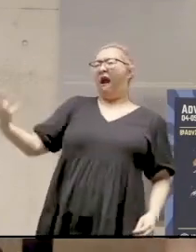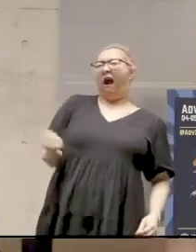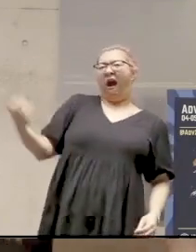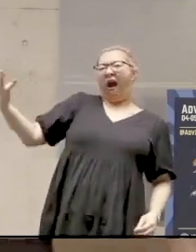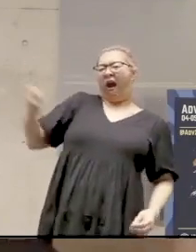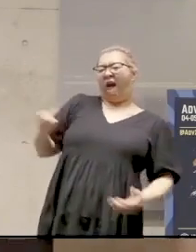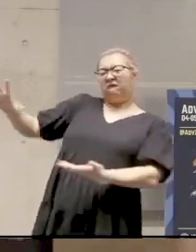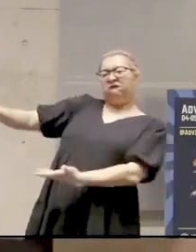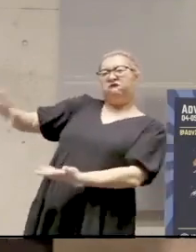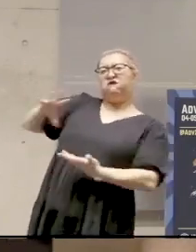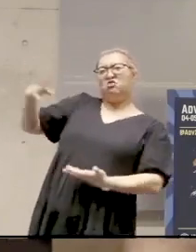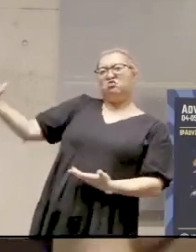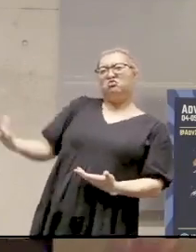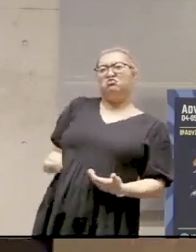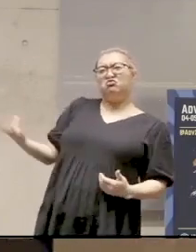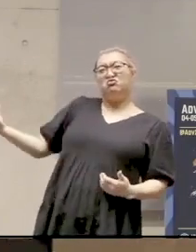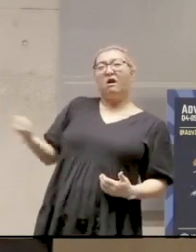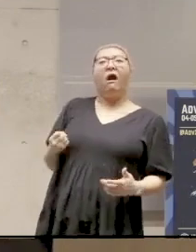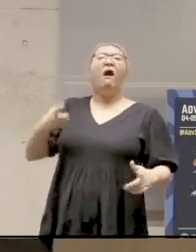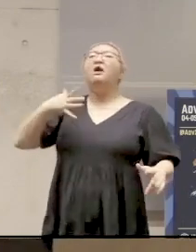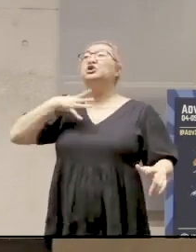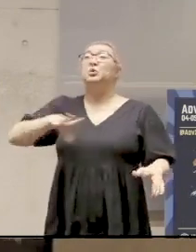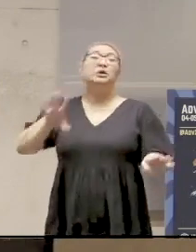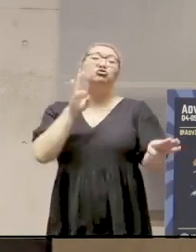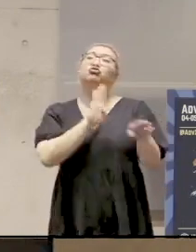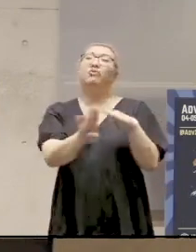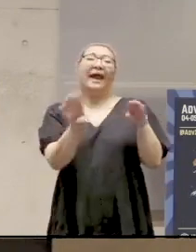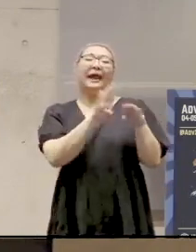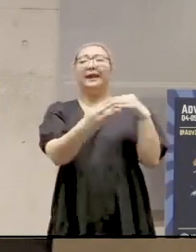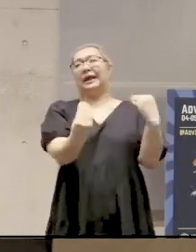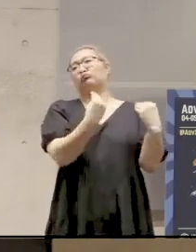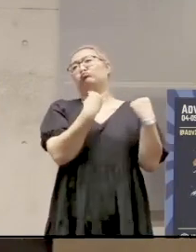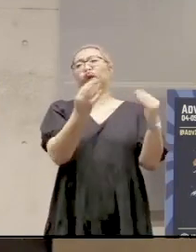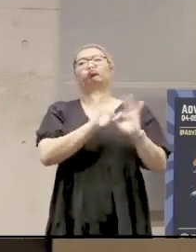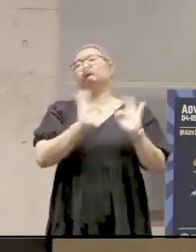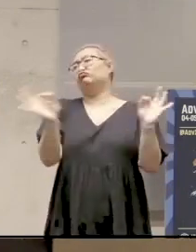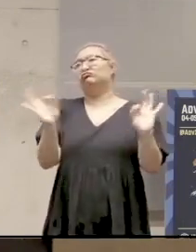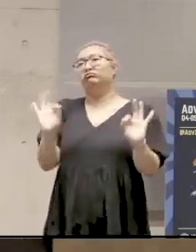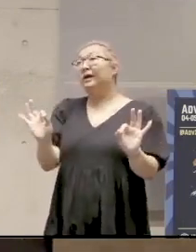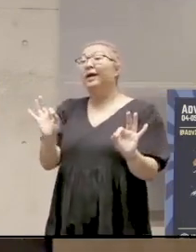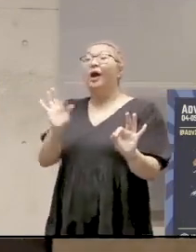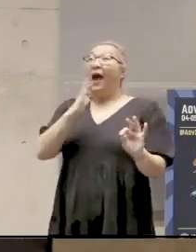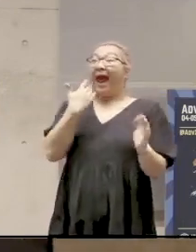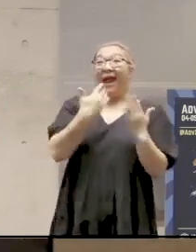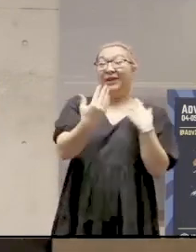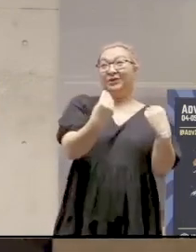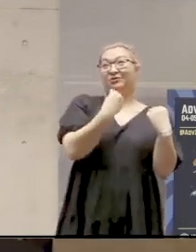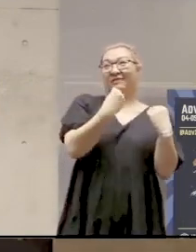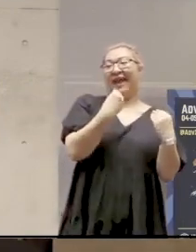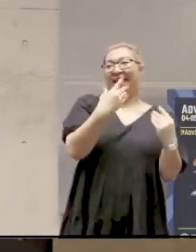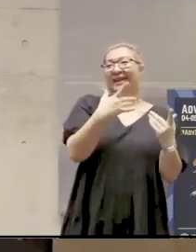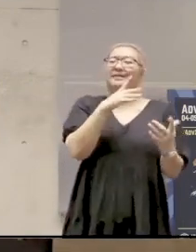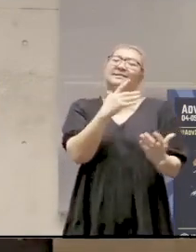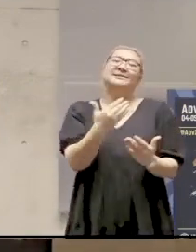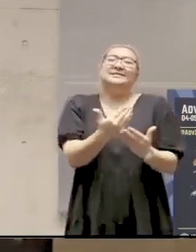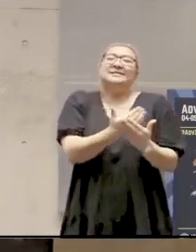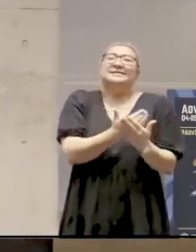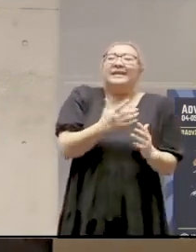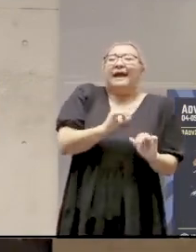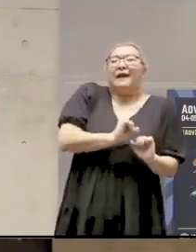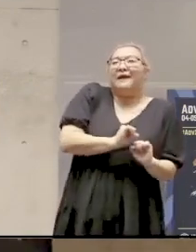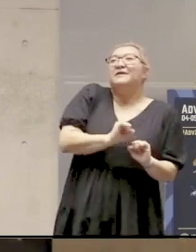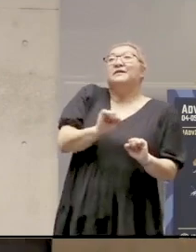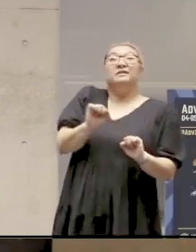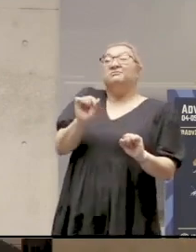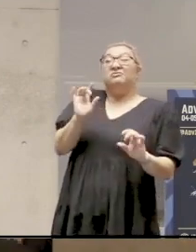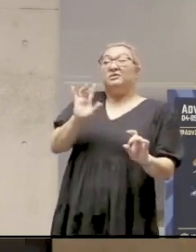this. Do not train. They will ruin you. Actually, spend all the training money on a top-notch studio and just chuck all your